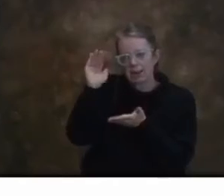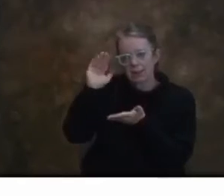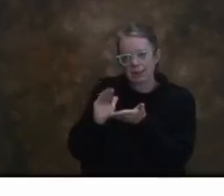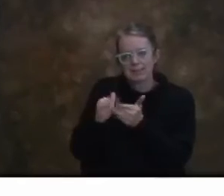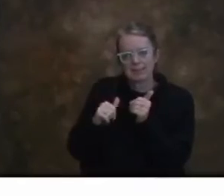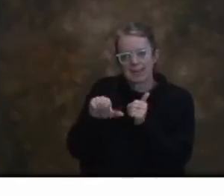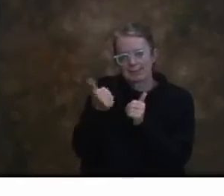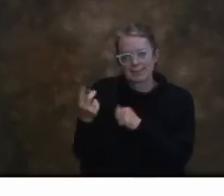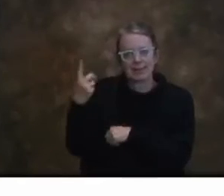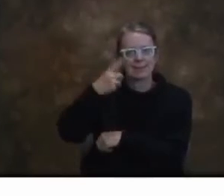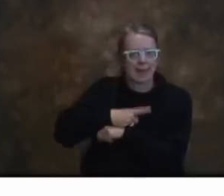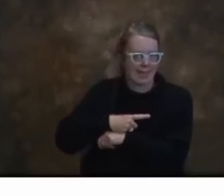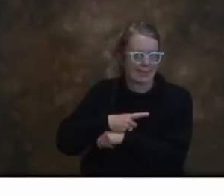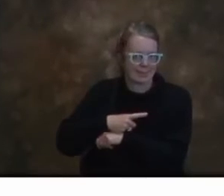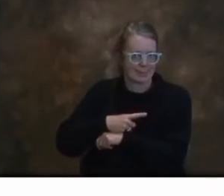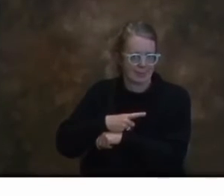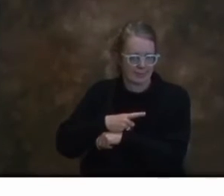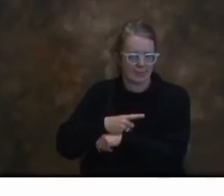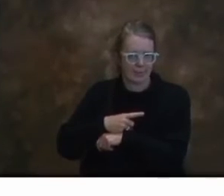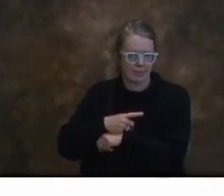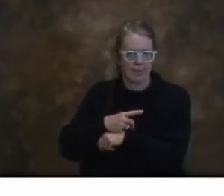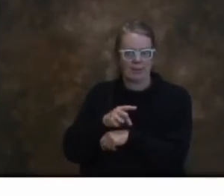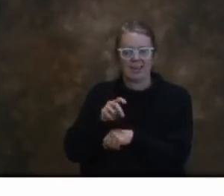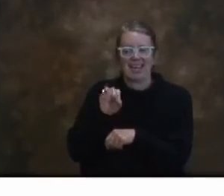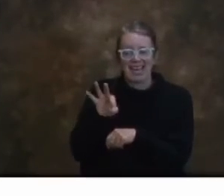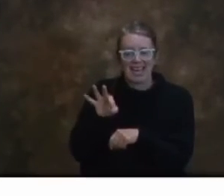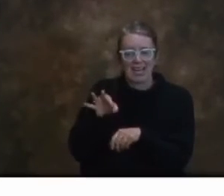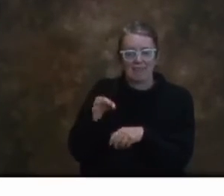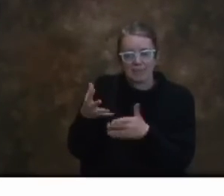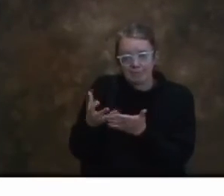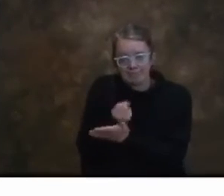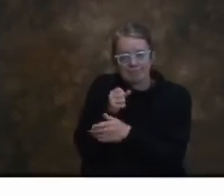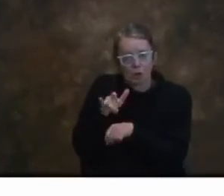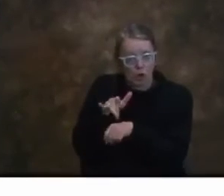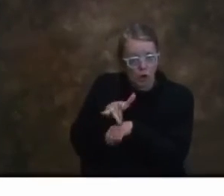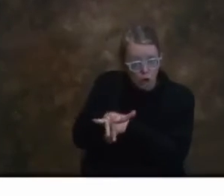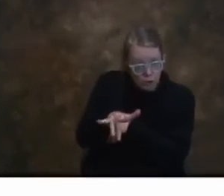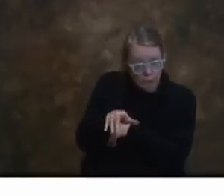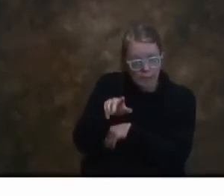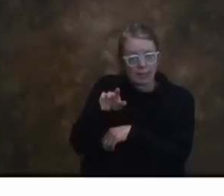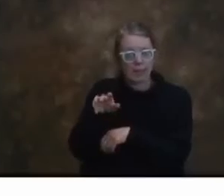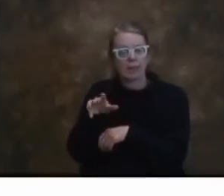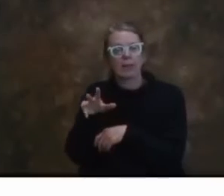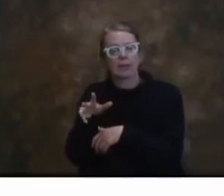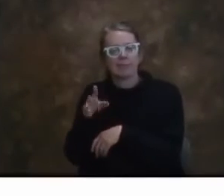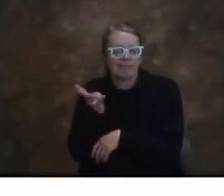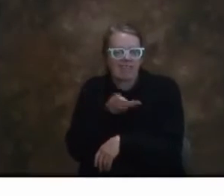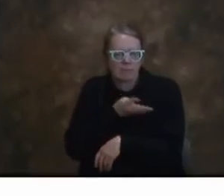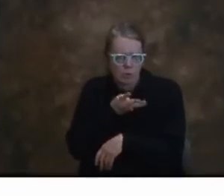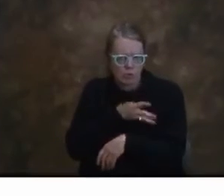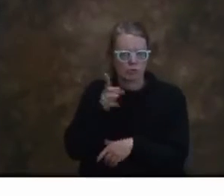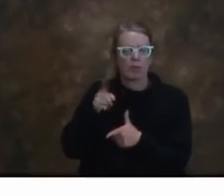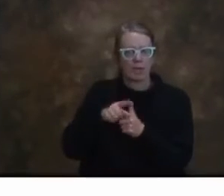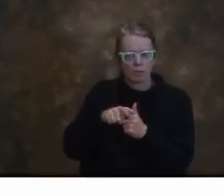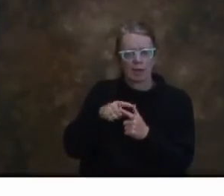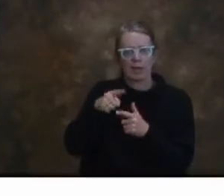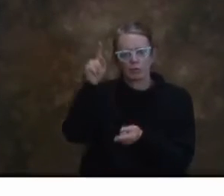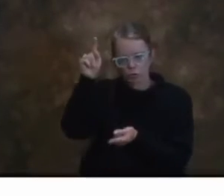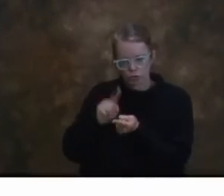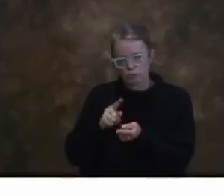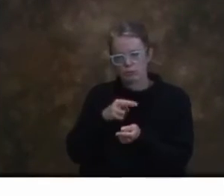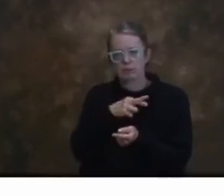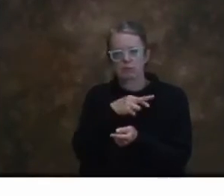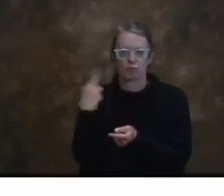if taken early, can reduce the risk of severe illness, hospitalization, and death. So you